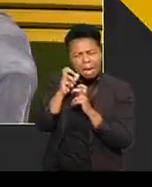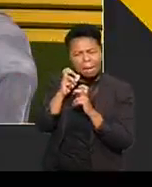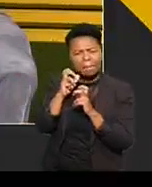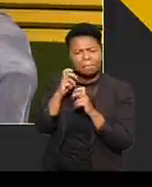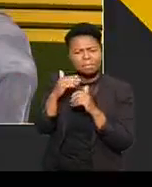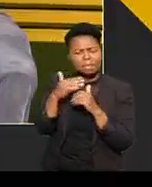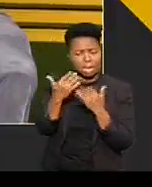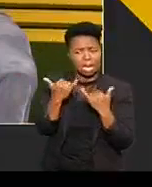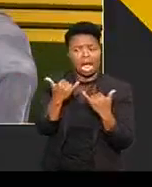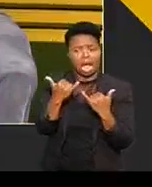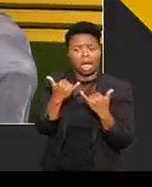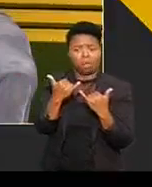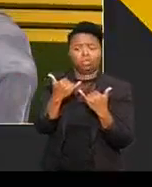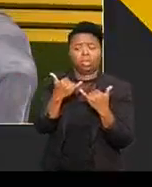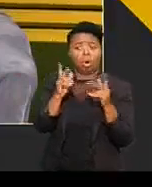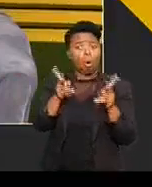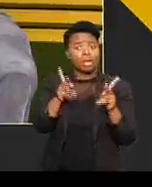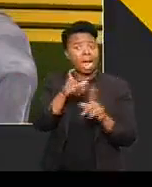It sounds to me as the ordinary person,